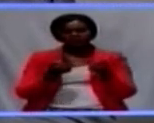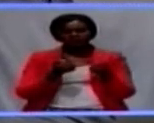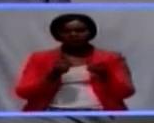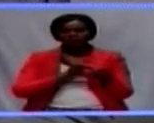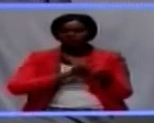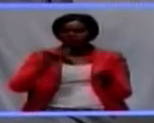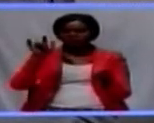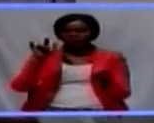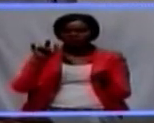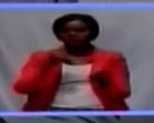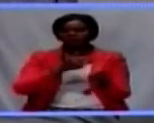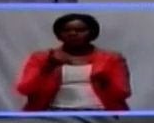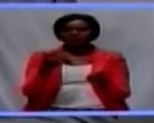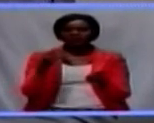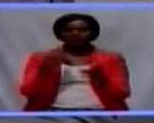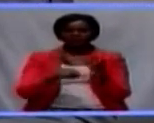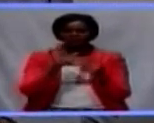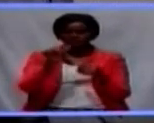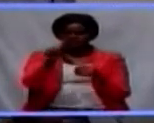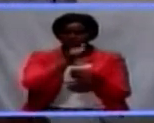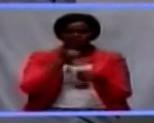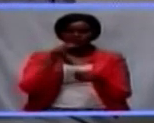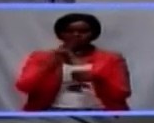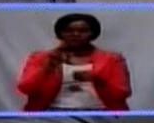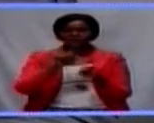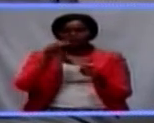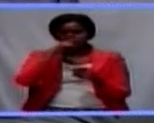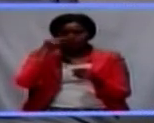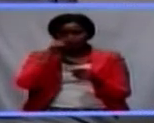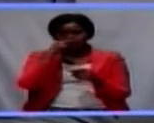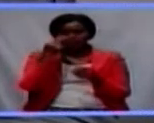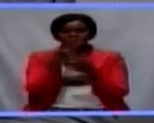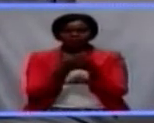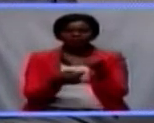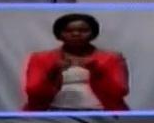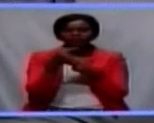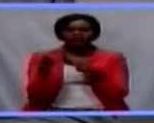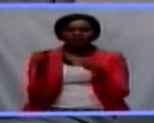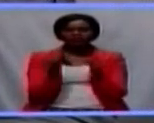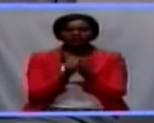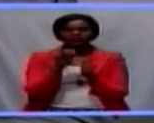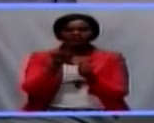it can be anything that you have used to smuggle. Both the goods and the